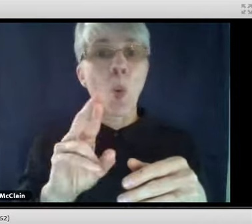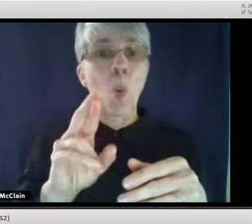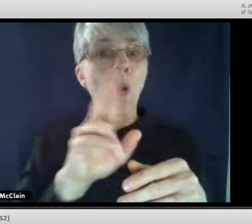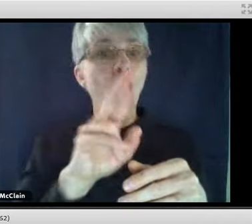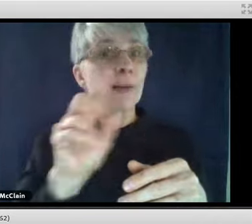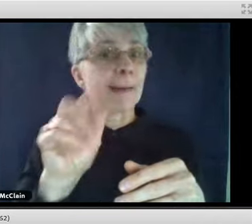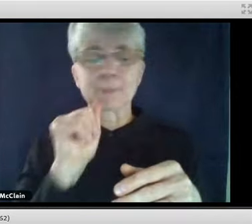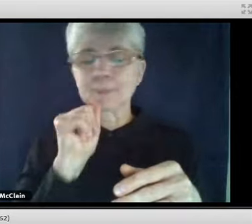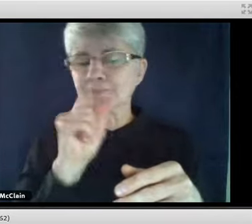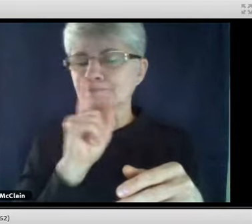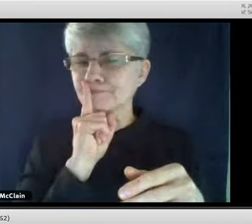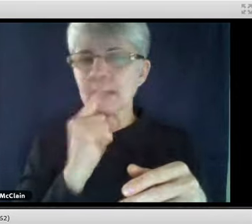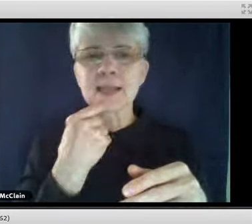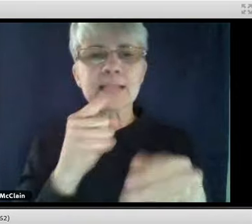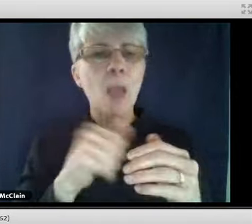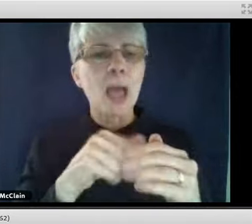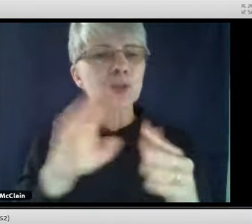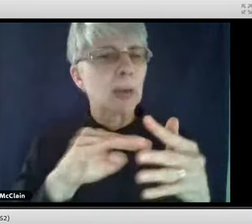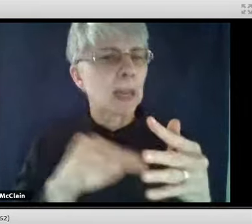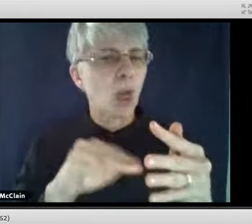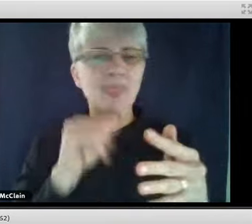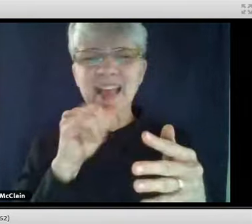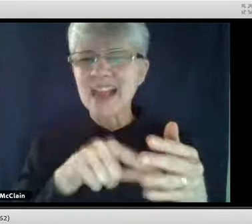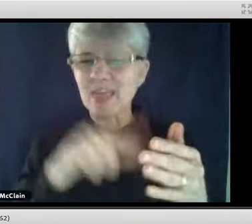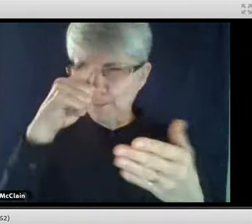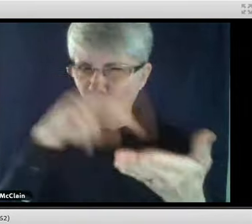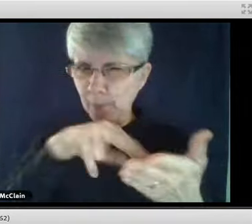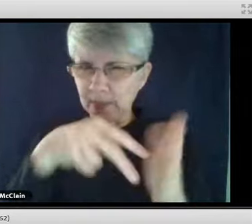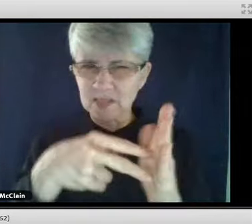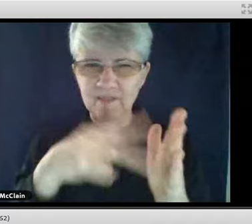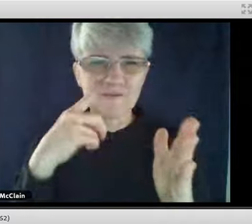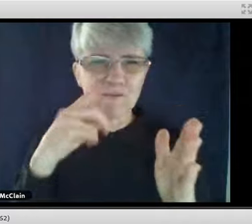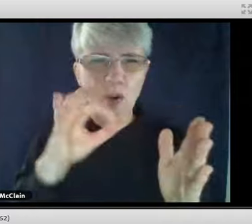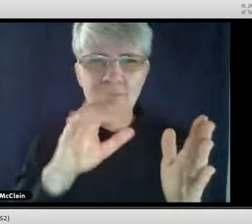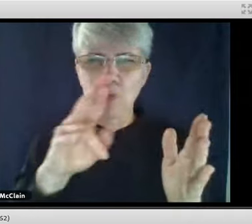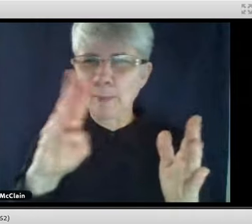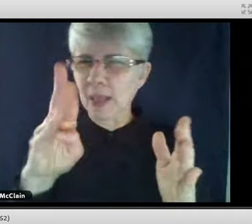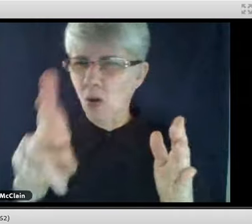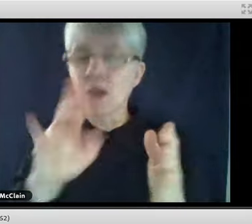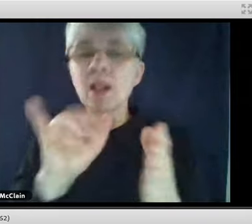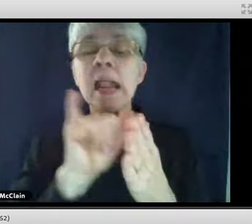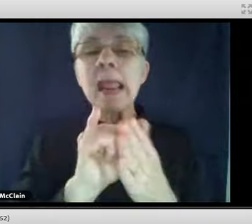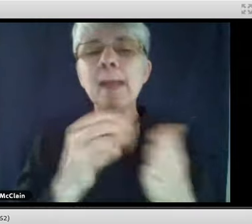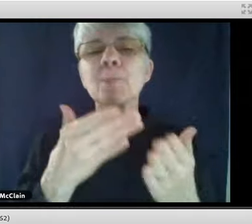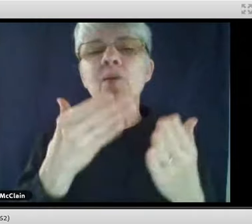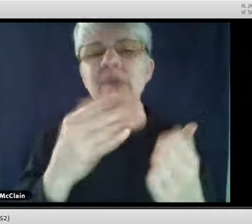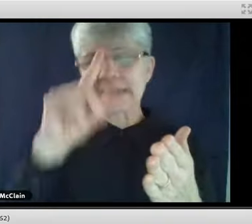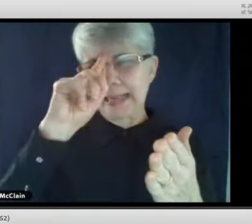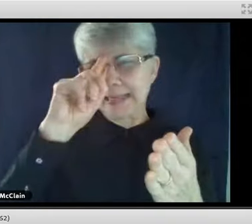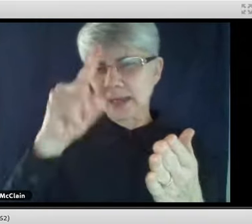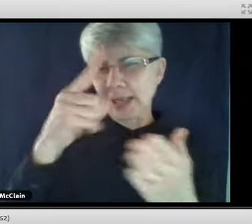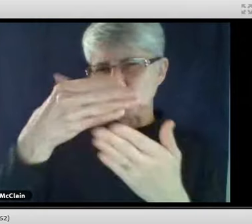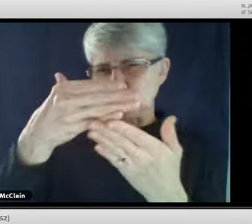you how to catalog something. That's not really the purpose of it. It's like I said, it's to provide that intellectual